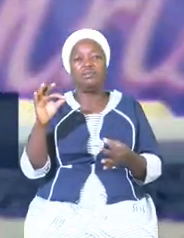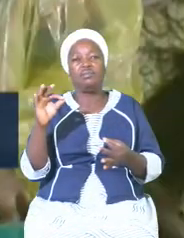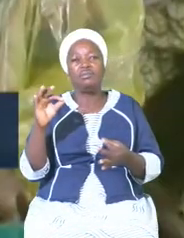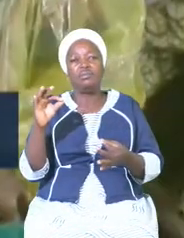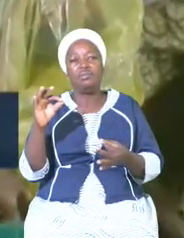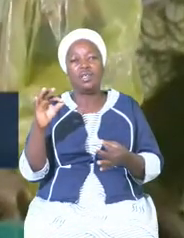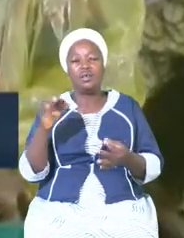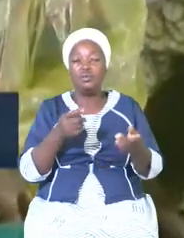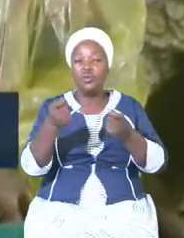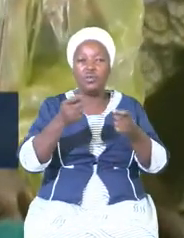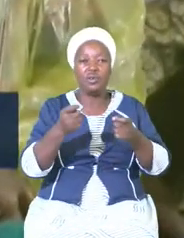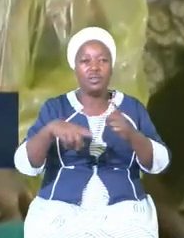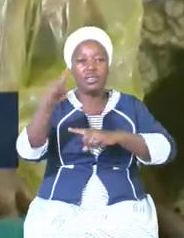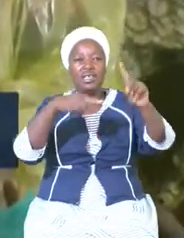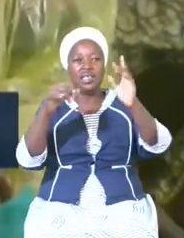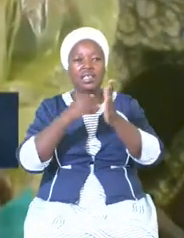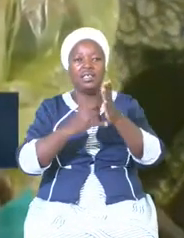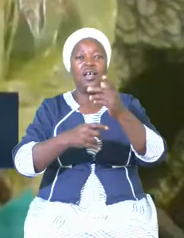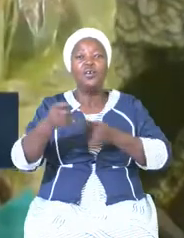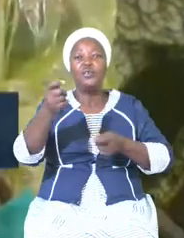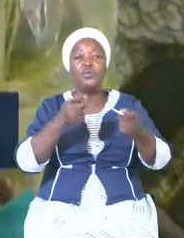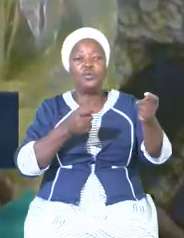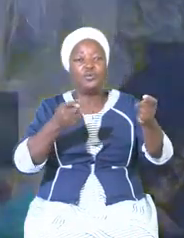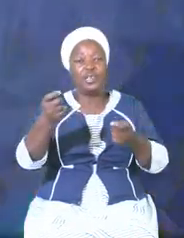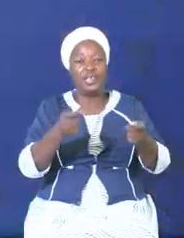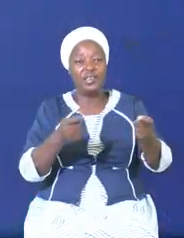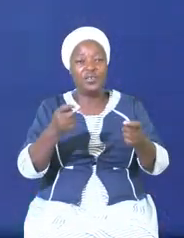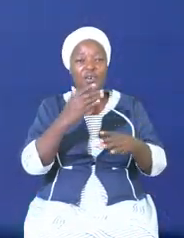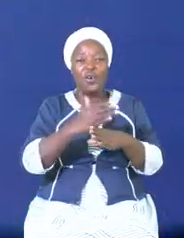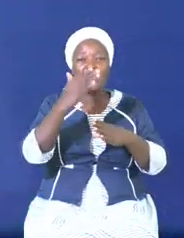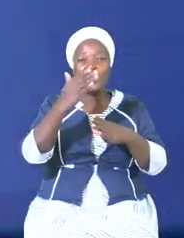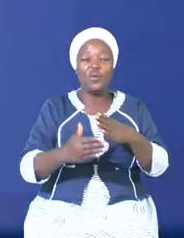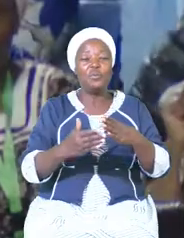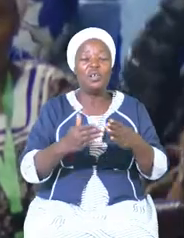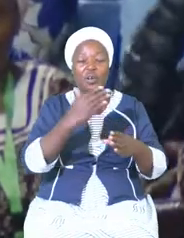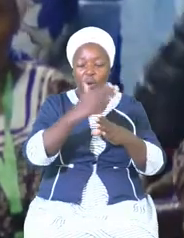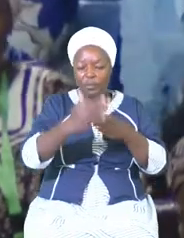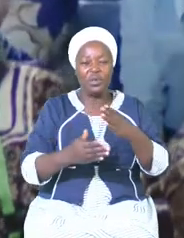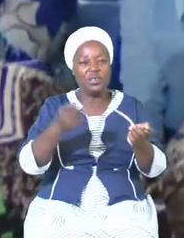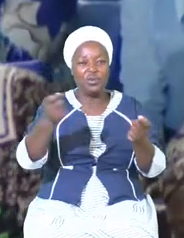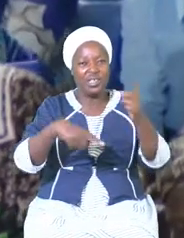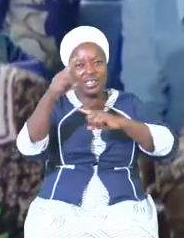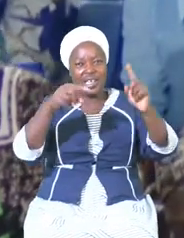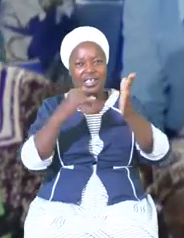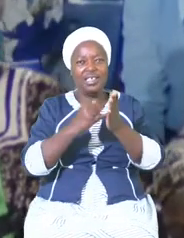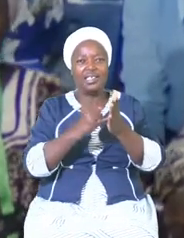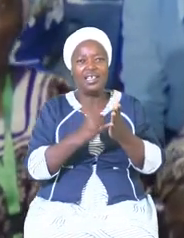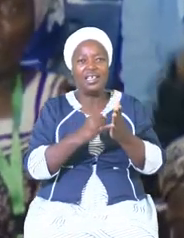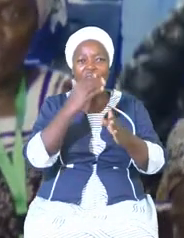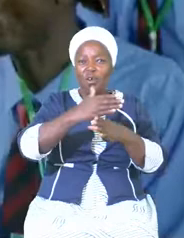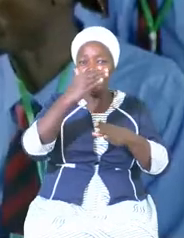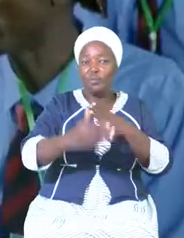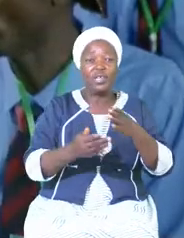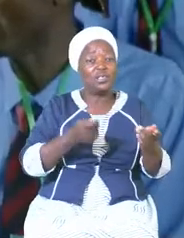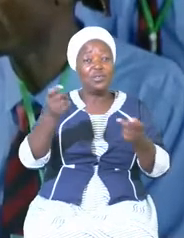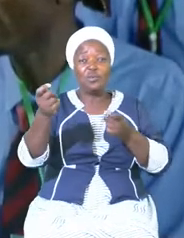shout dominion. Dominion. Total dominion. Shout it out. Complete dominion, shout it